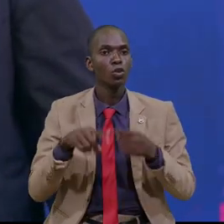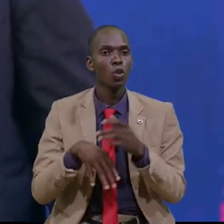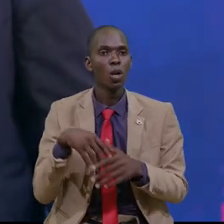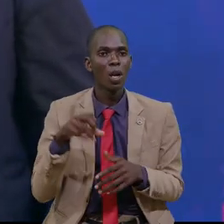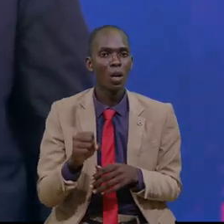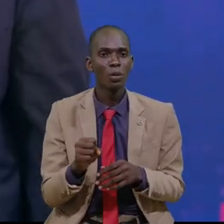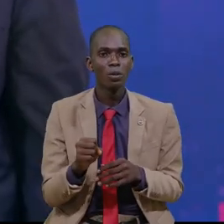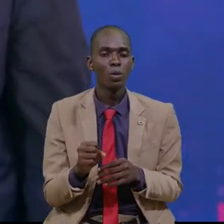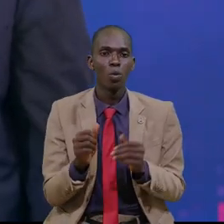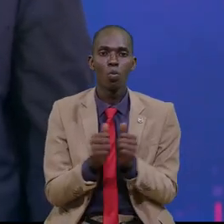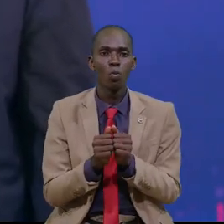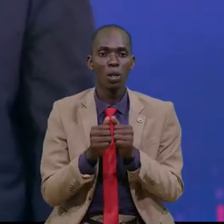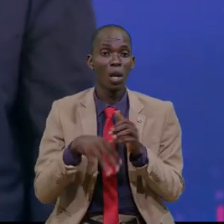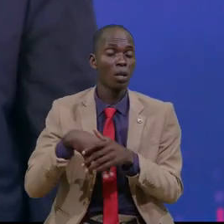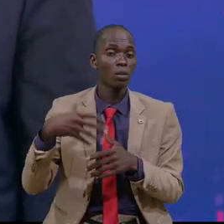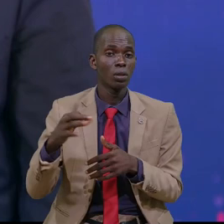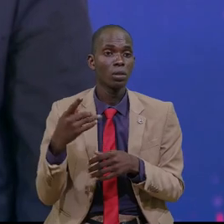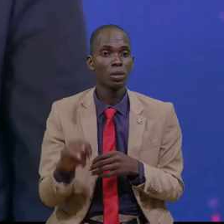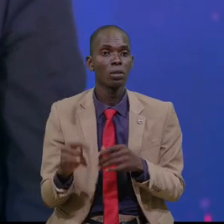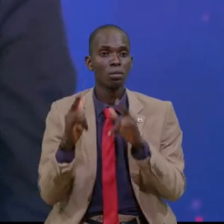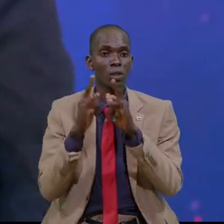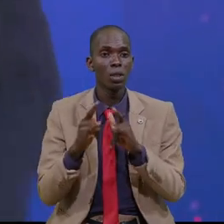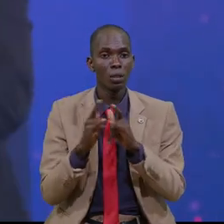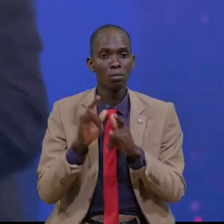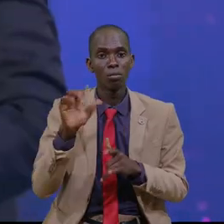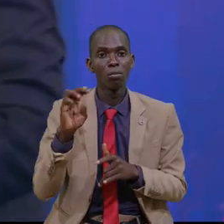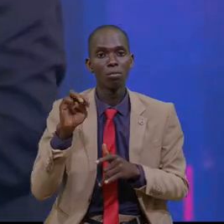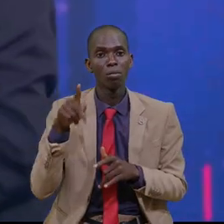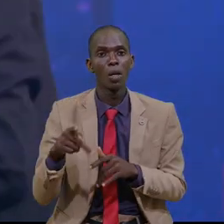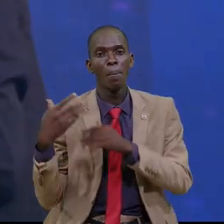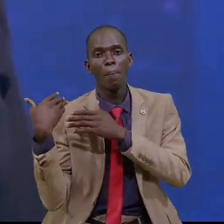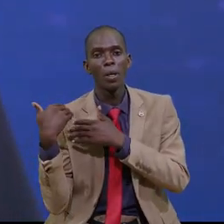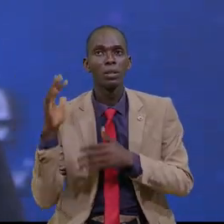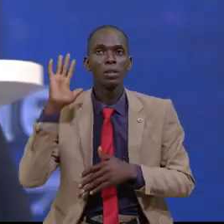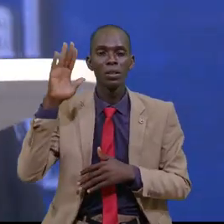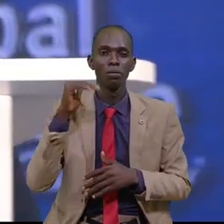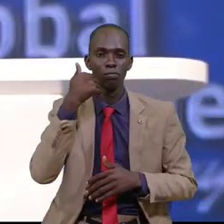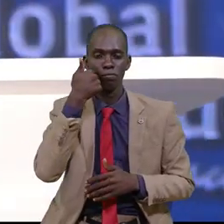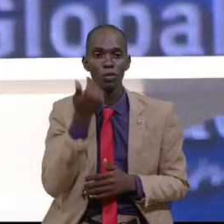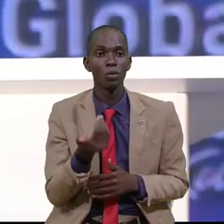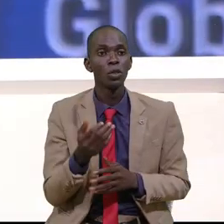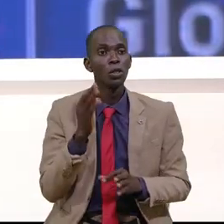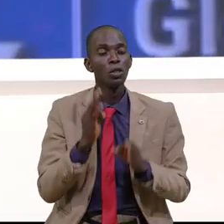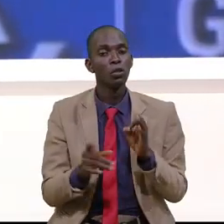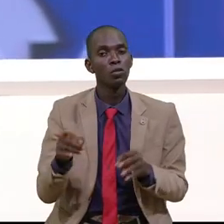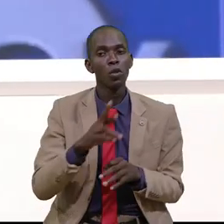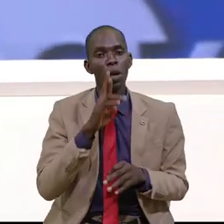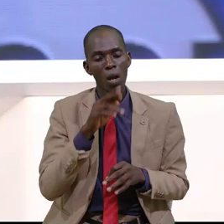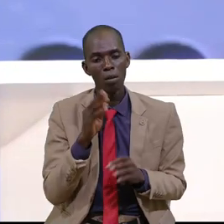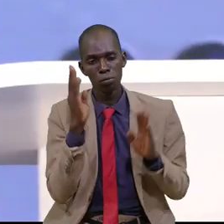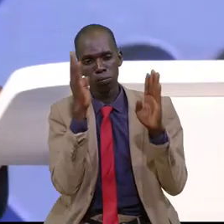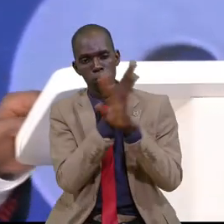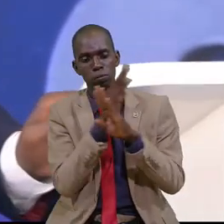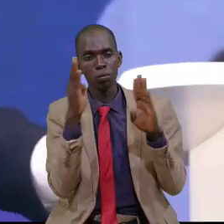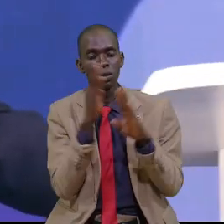the camp, bearing his reproach. If you are dodging persecution, there's no